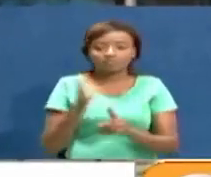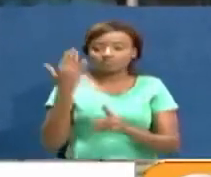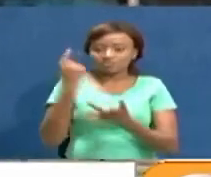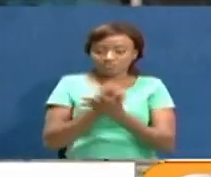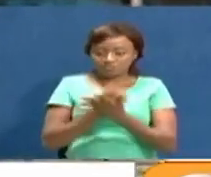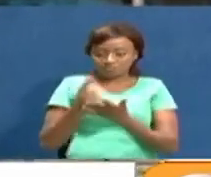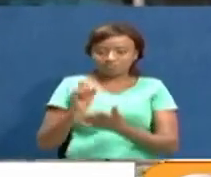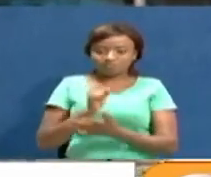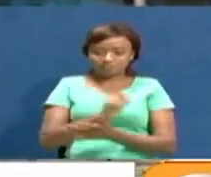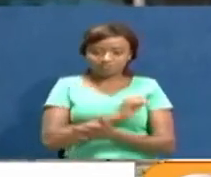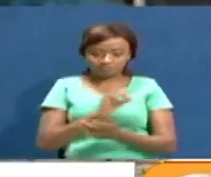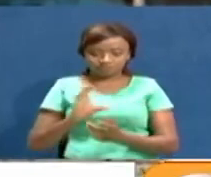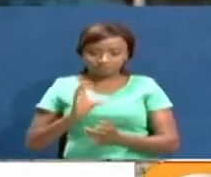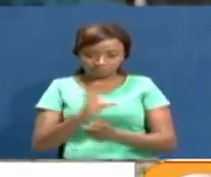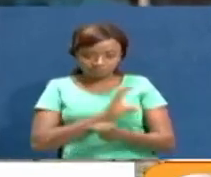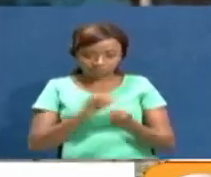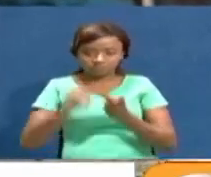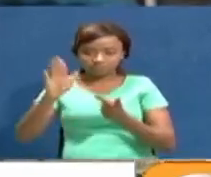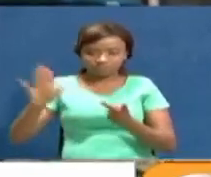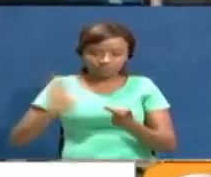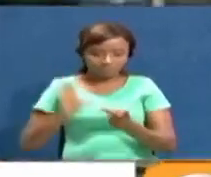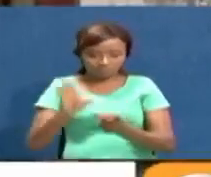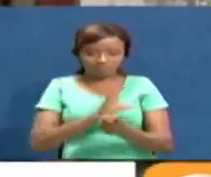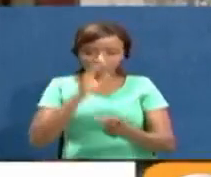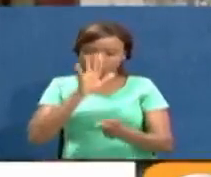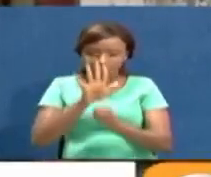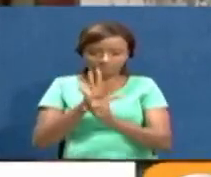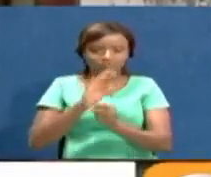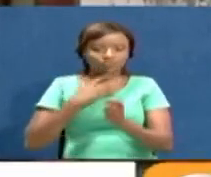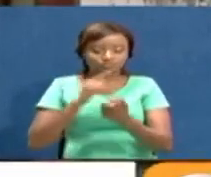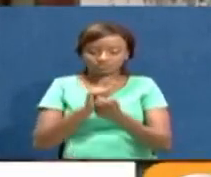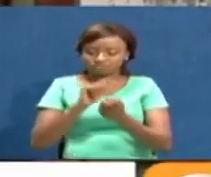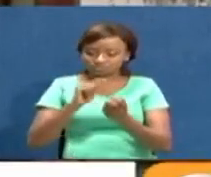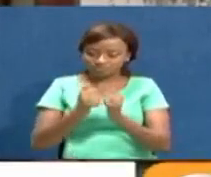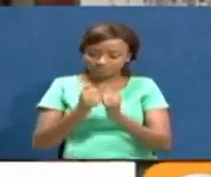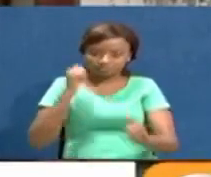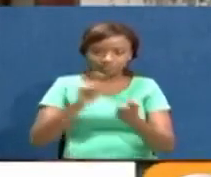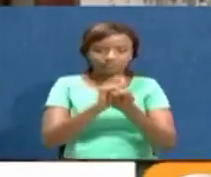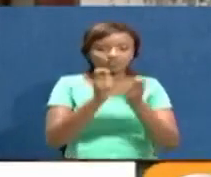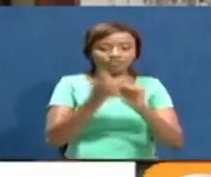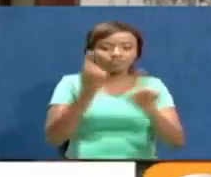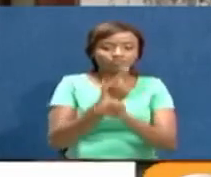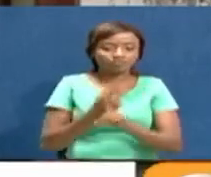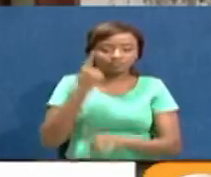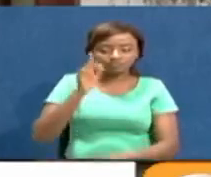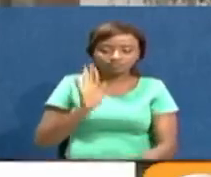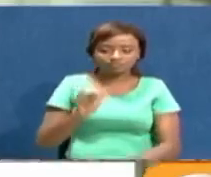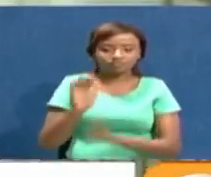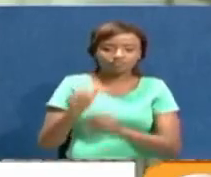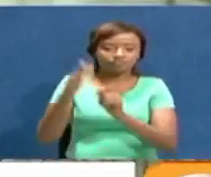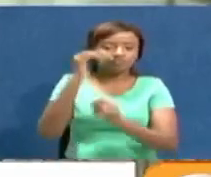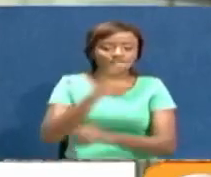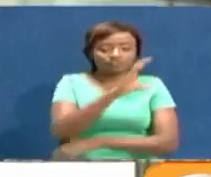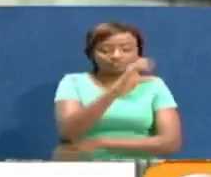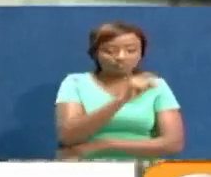of Agriculture, Livestock and Fisheries vowed to reject reforms in the sector. The leaders claimed the CS had not consulted